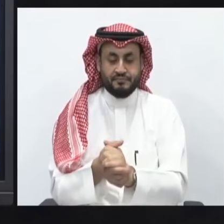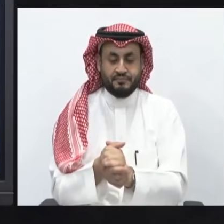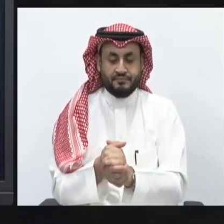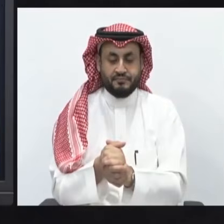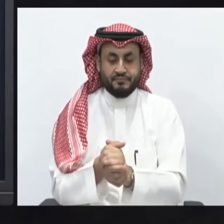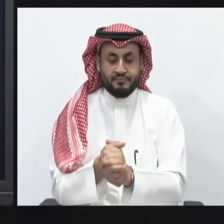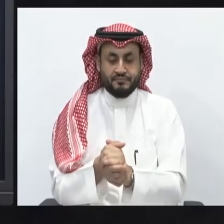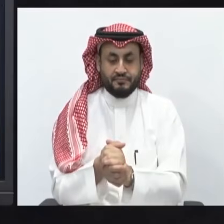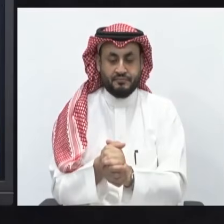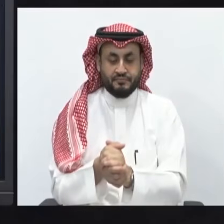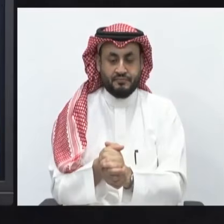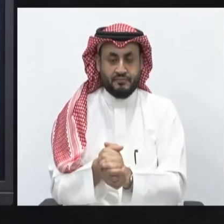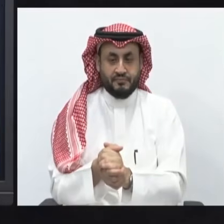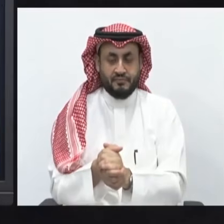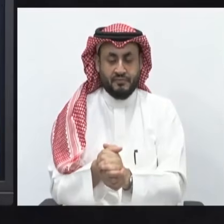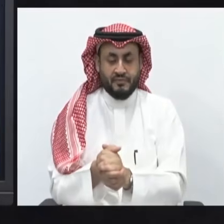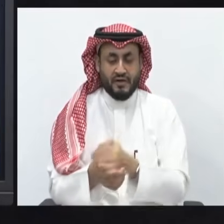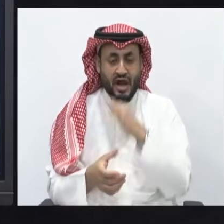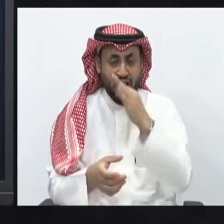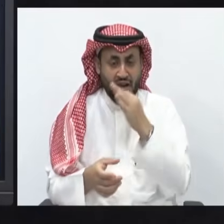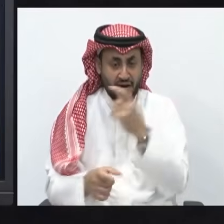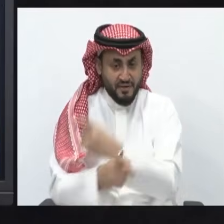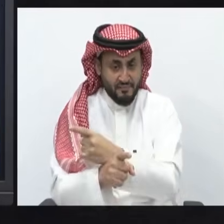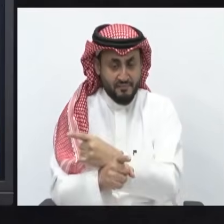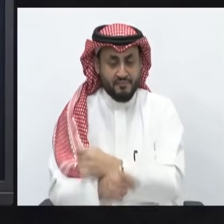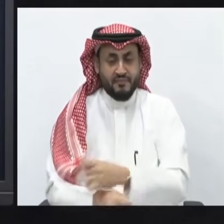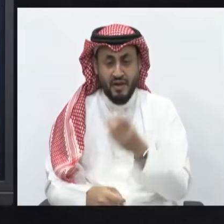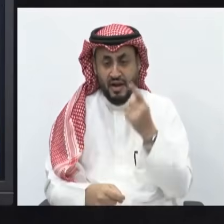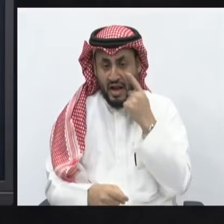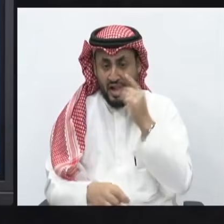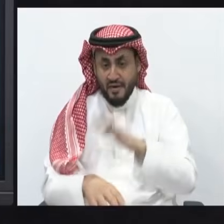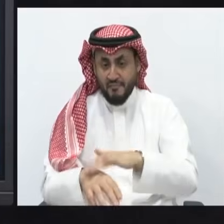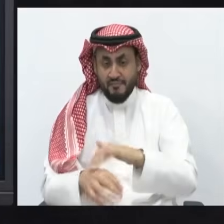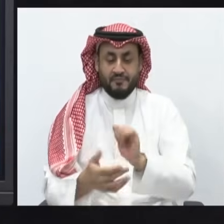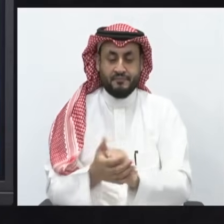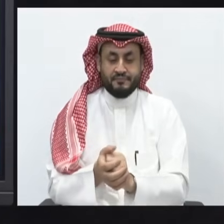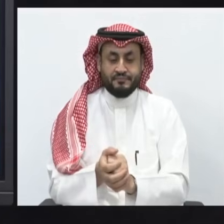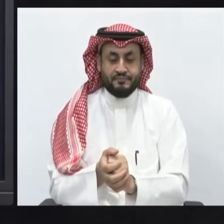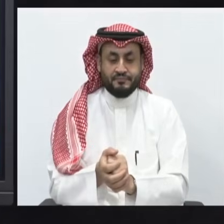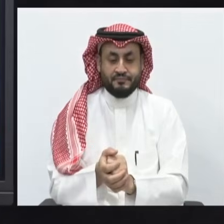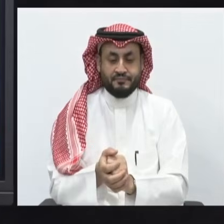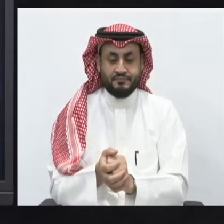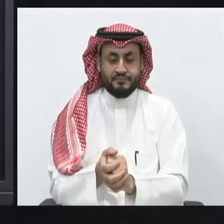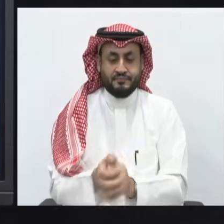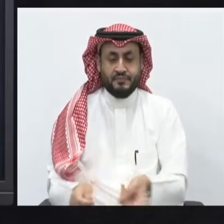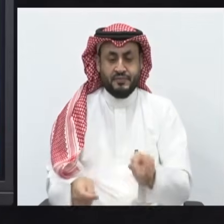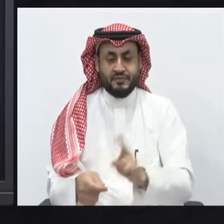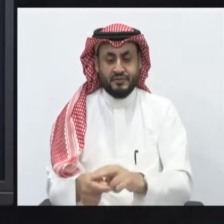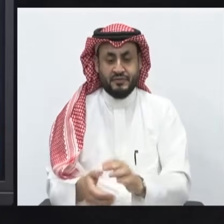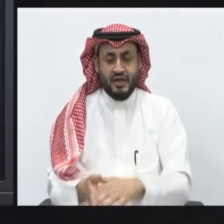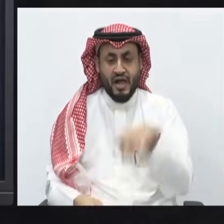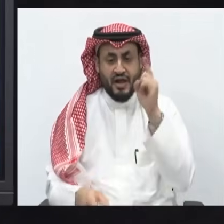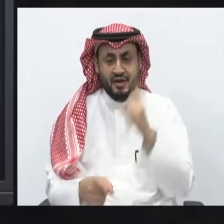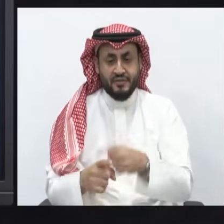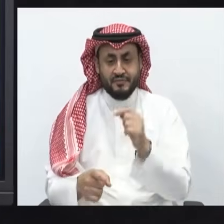Okay. So the teacher says, touch your eyes. Perfect. Okay. Now let's do it again, but